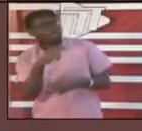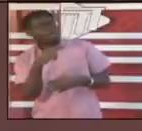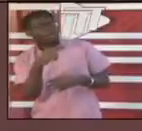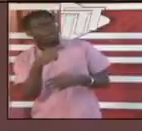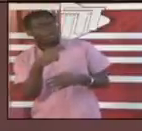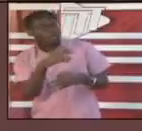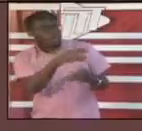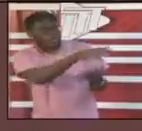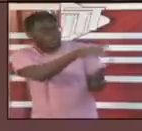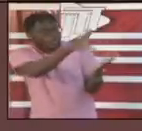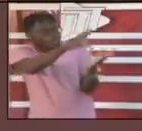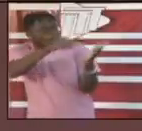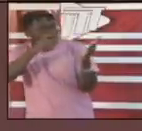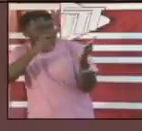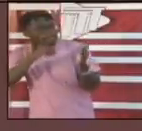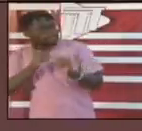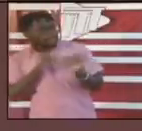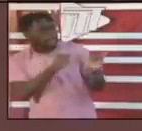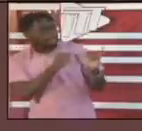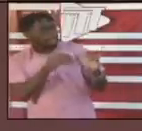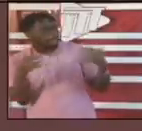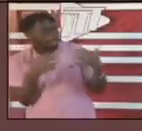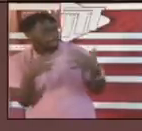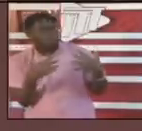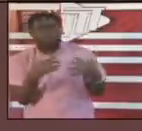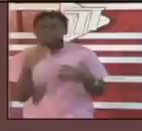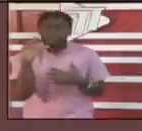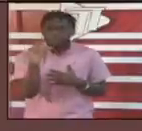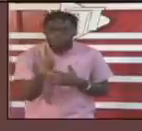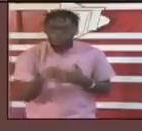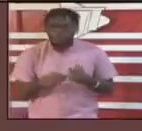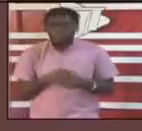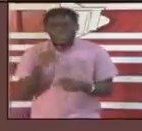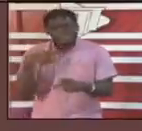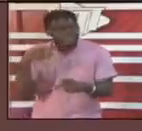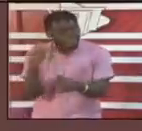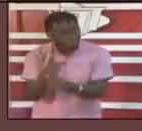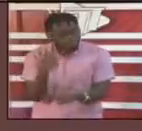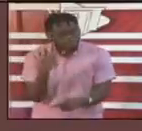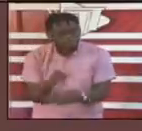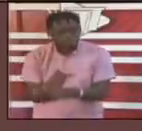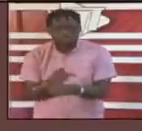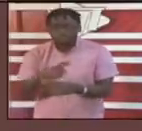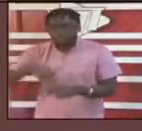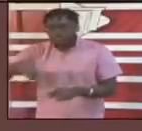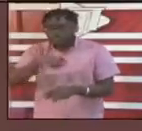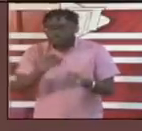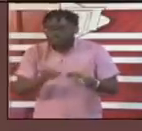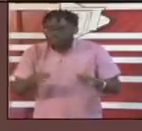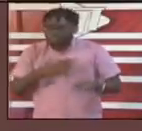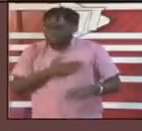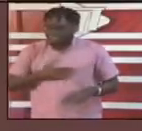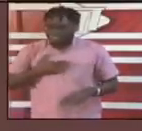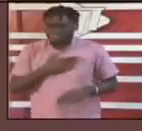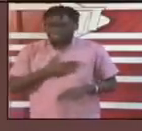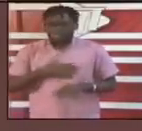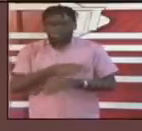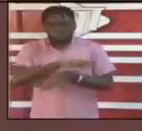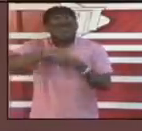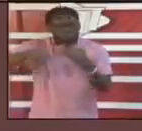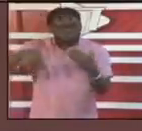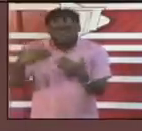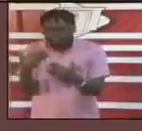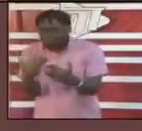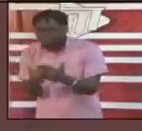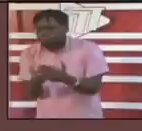Let's be careful what we say to our children during this time. All exams come with a level